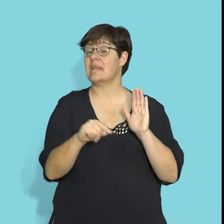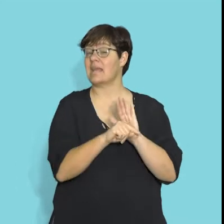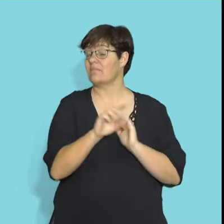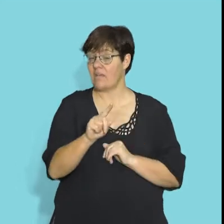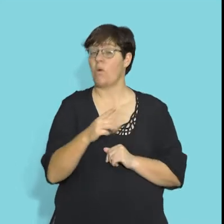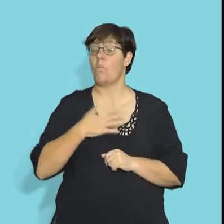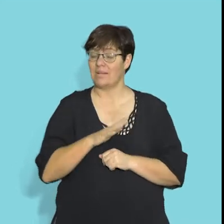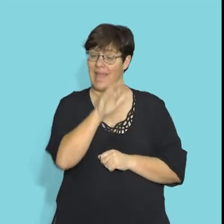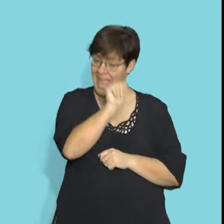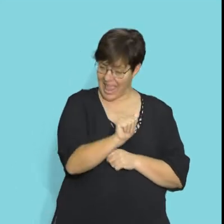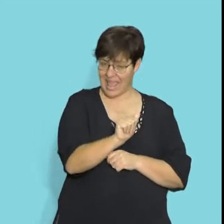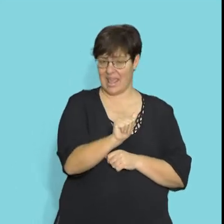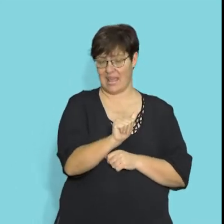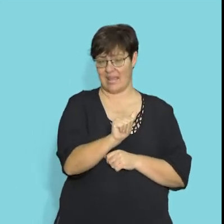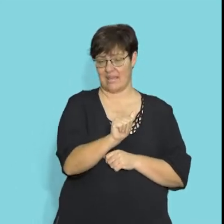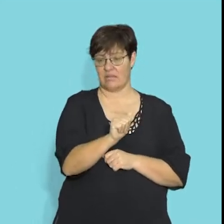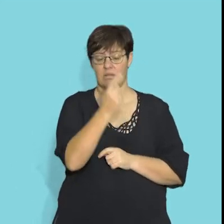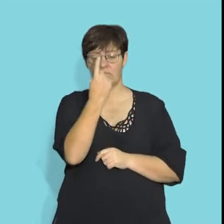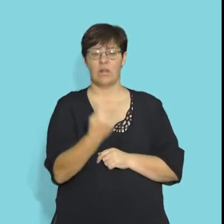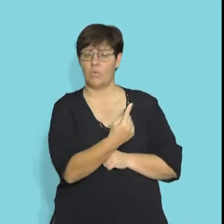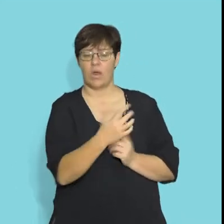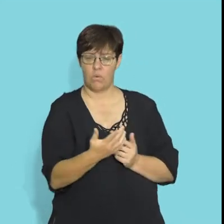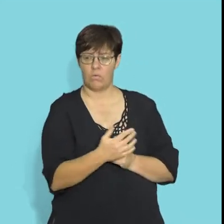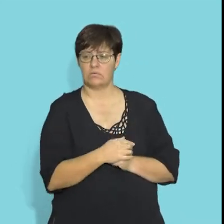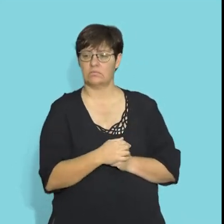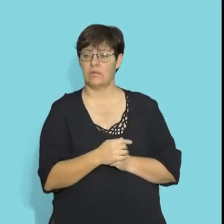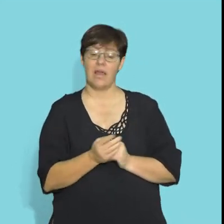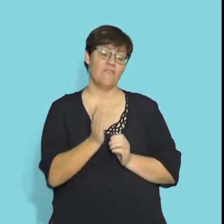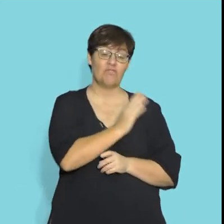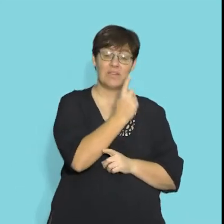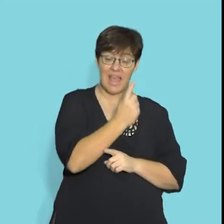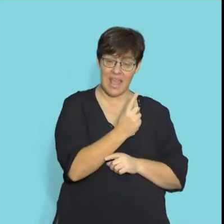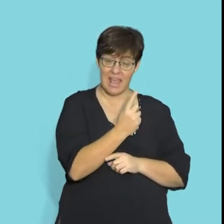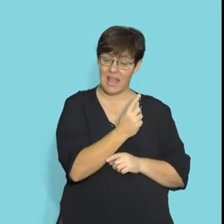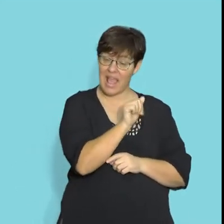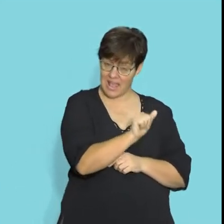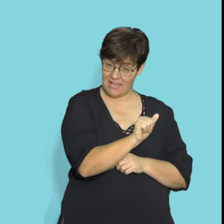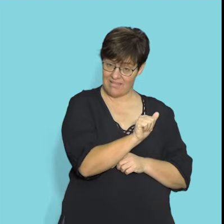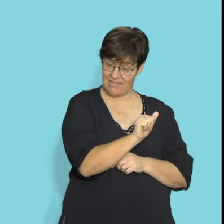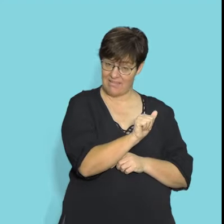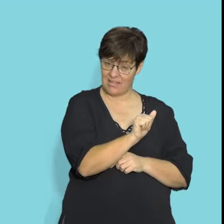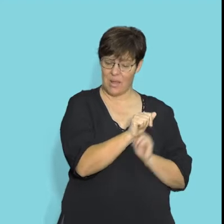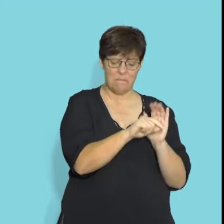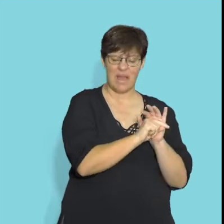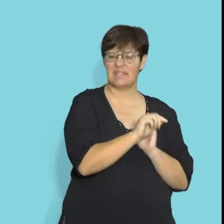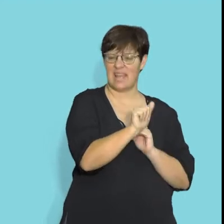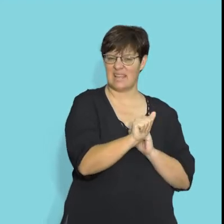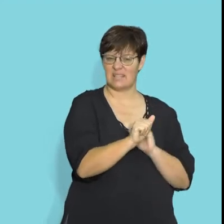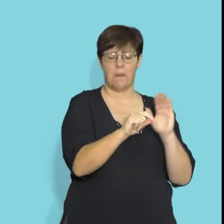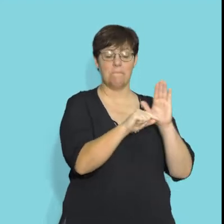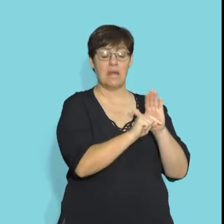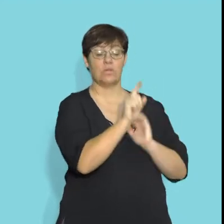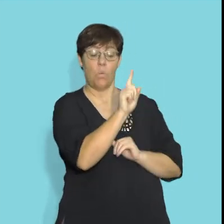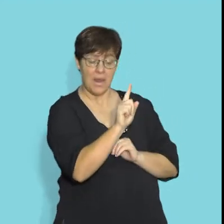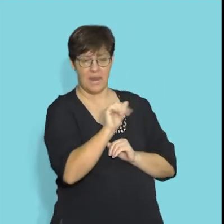for negative A, they asked me to solve for A. How do I get it alone? Well, in front of A, when we talk about minus